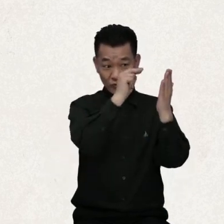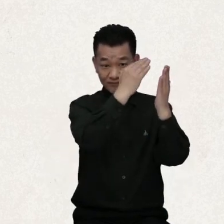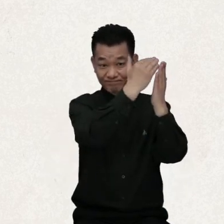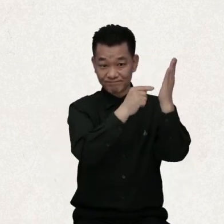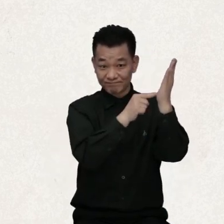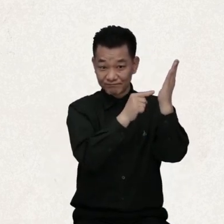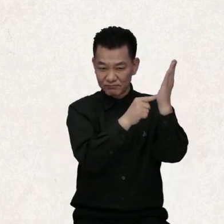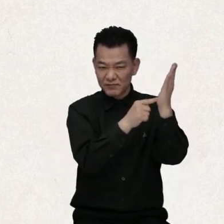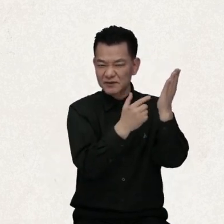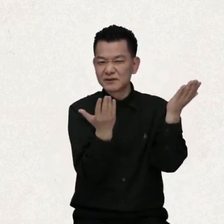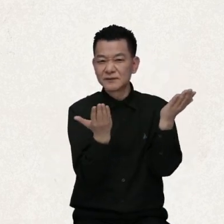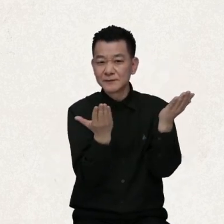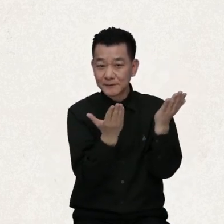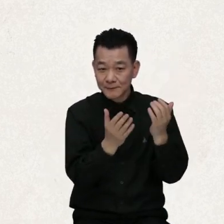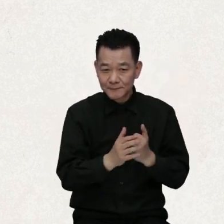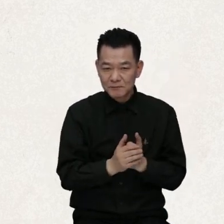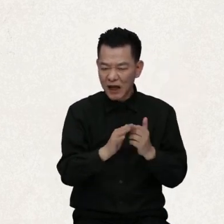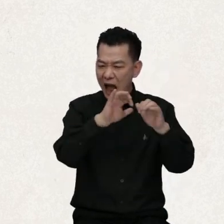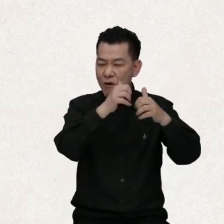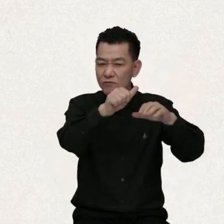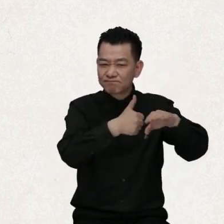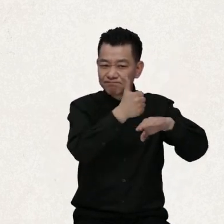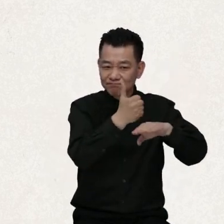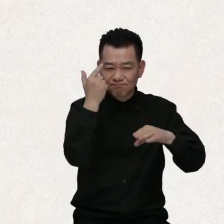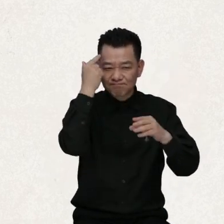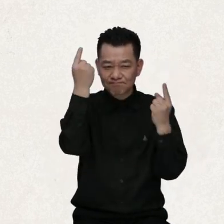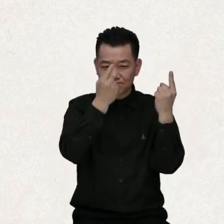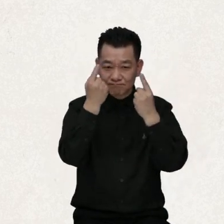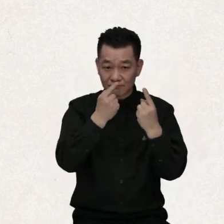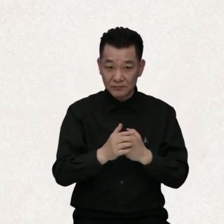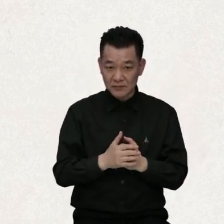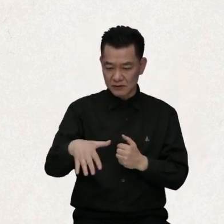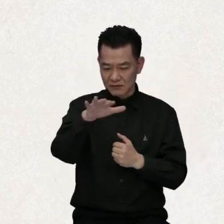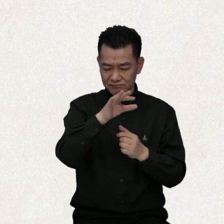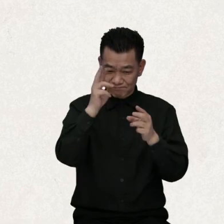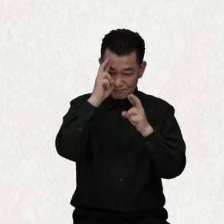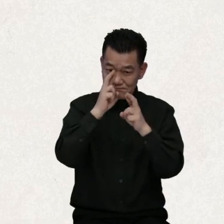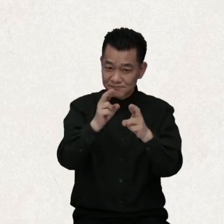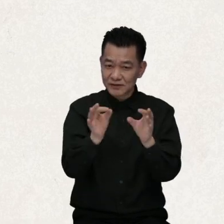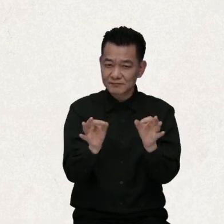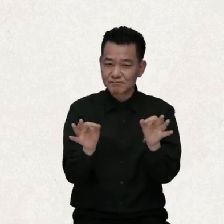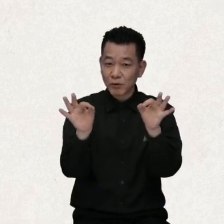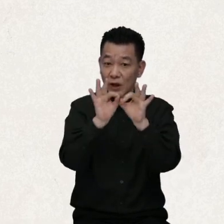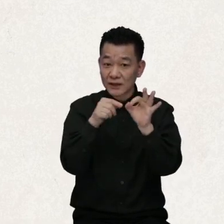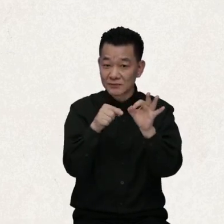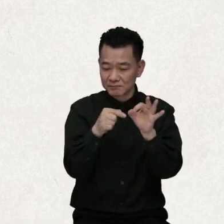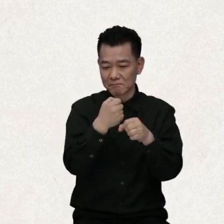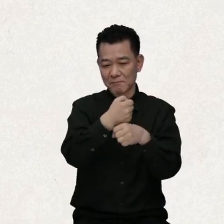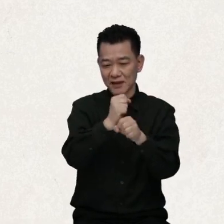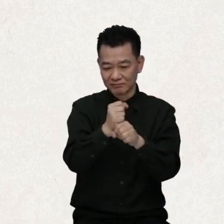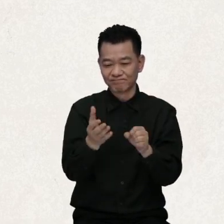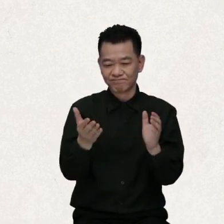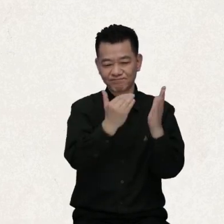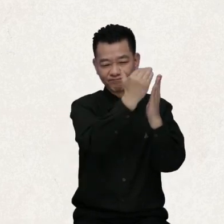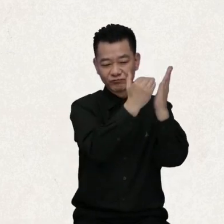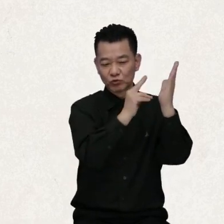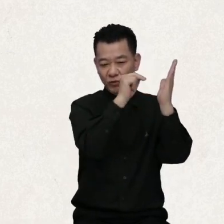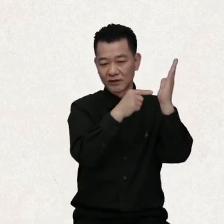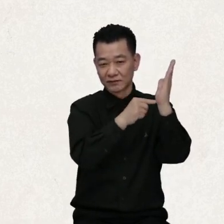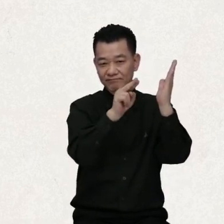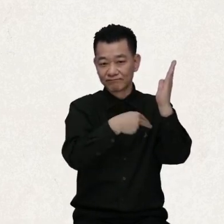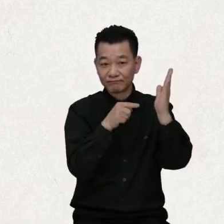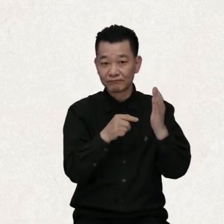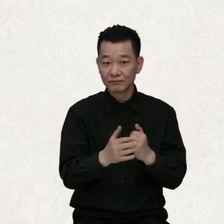It feels like it would be difficult to learn about the convention, but I will try my best to follow through its contents, as it